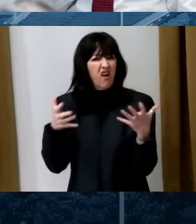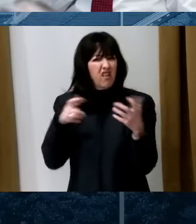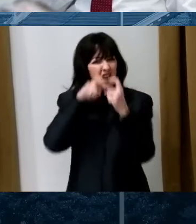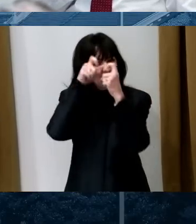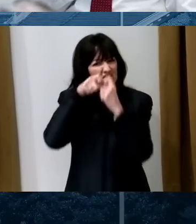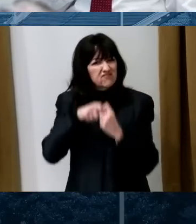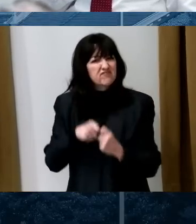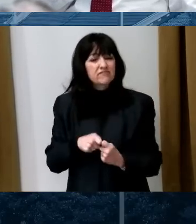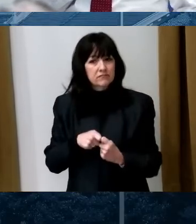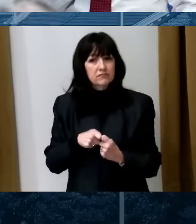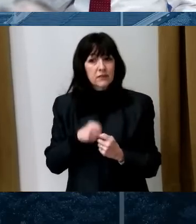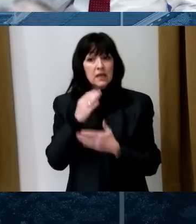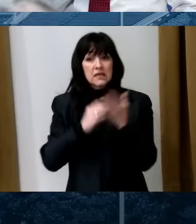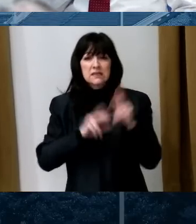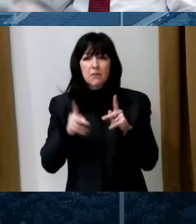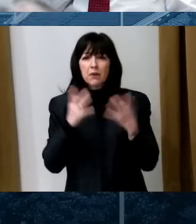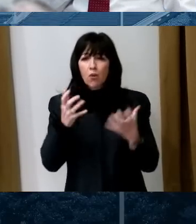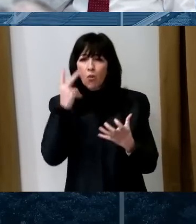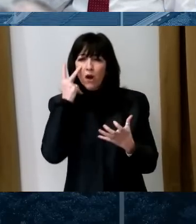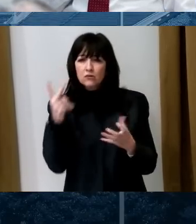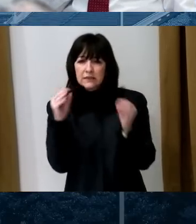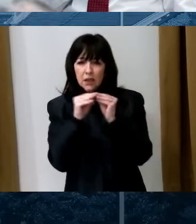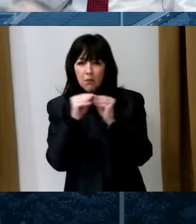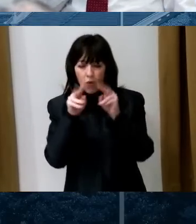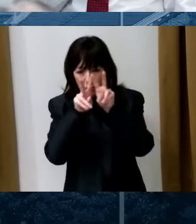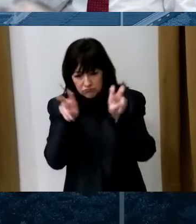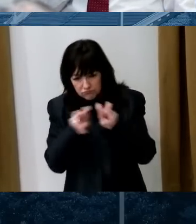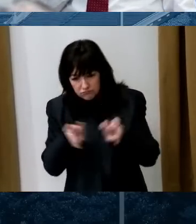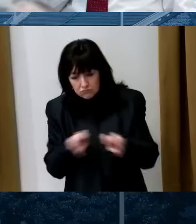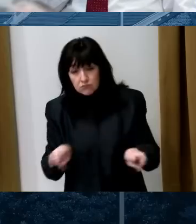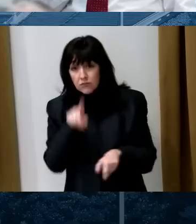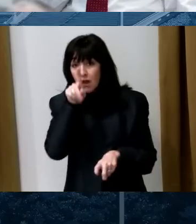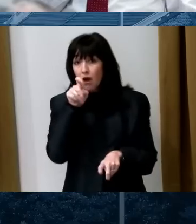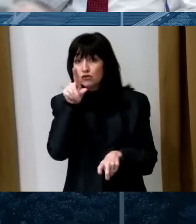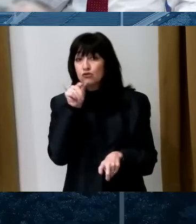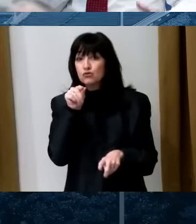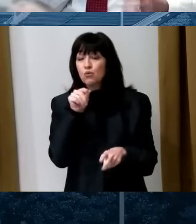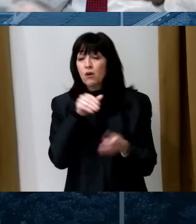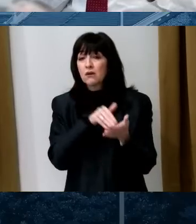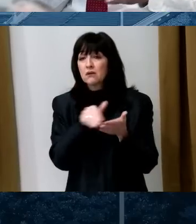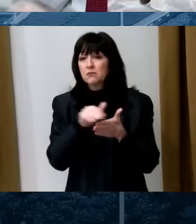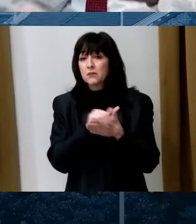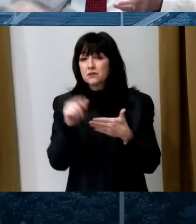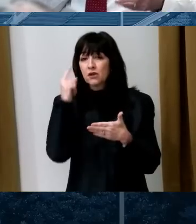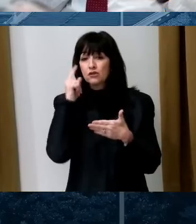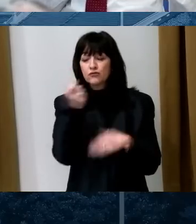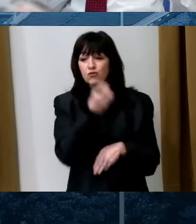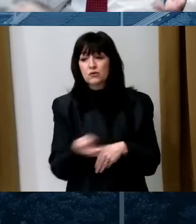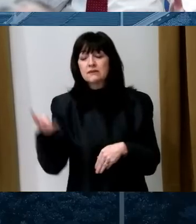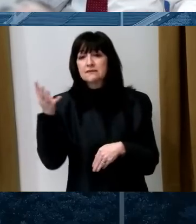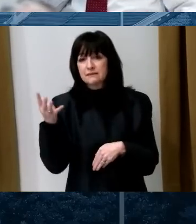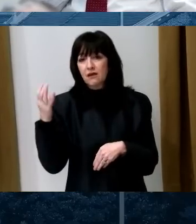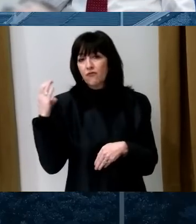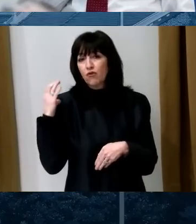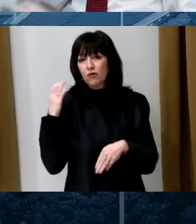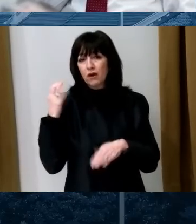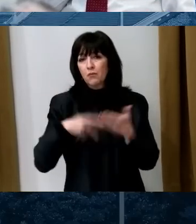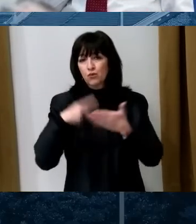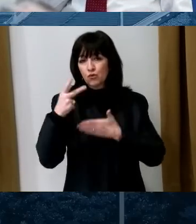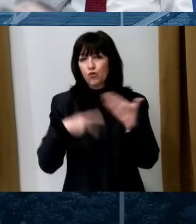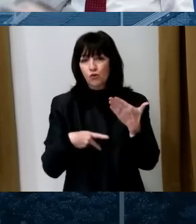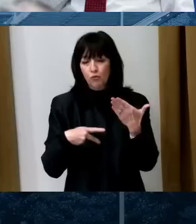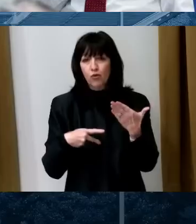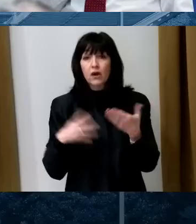are most interested in, we got $112 million for various capital programs, including for